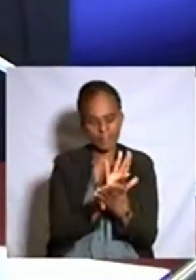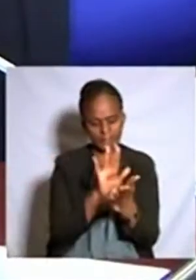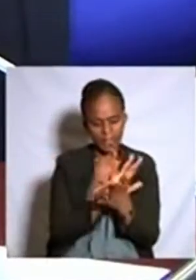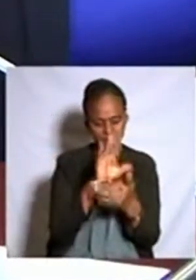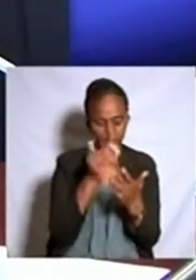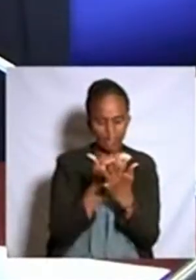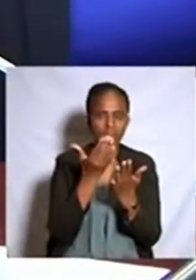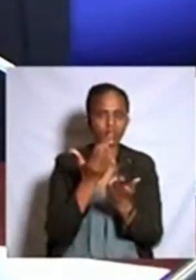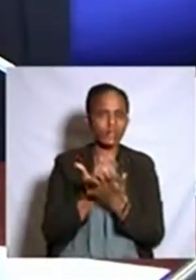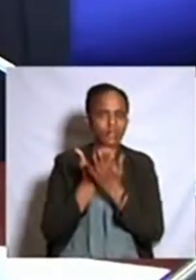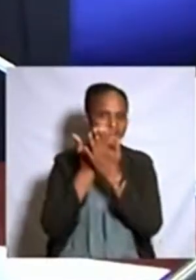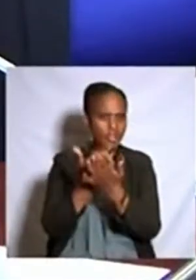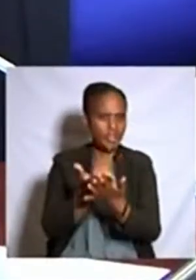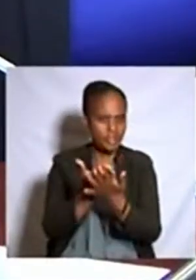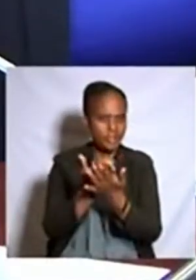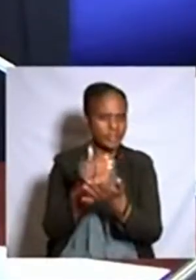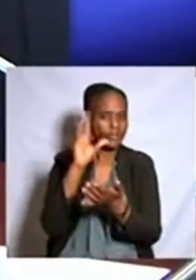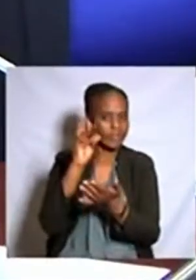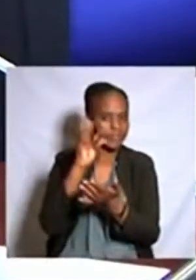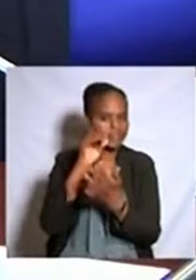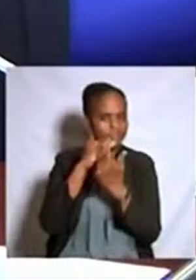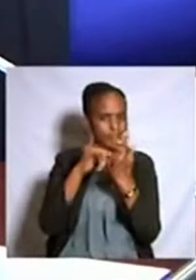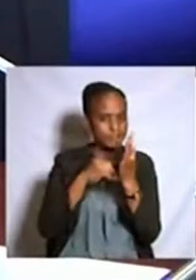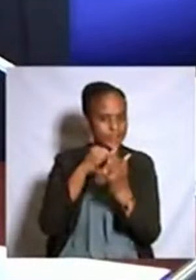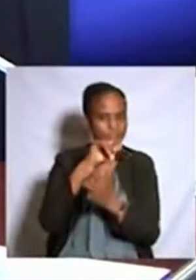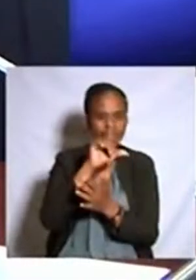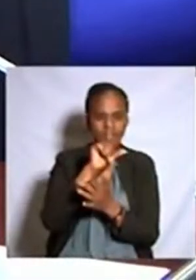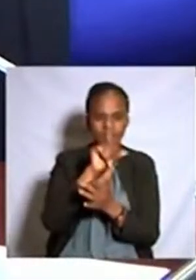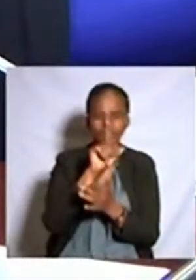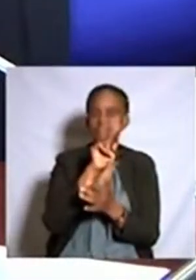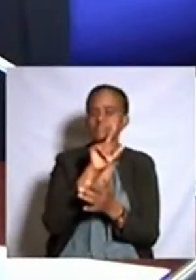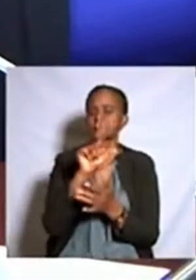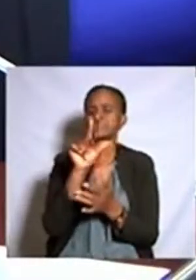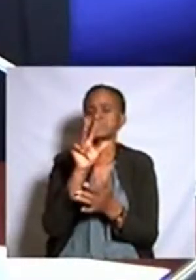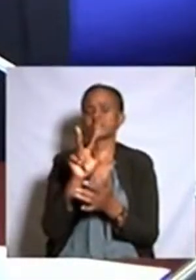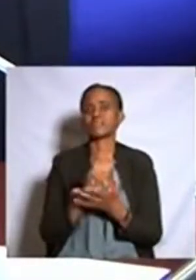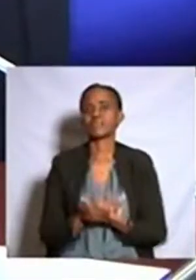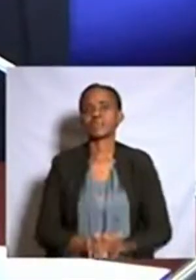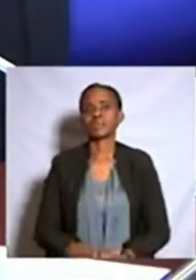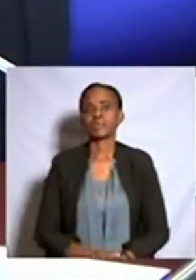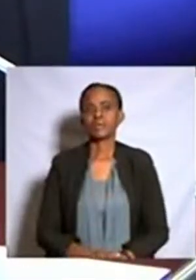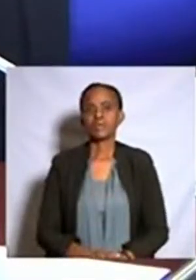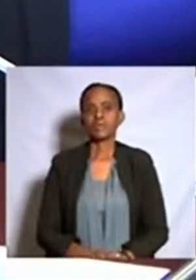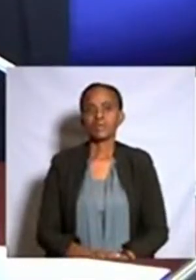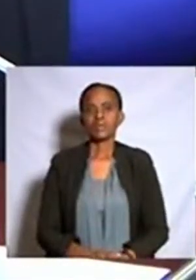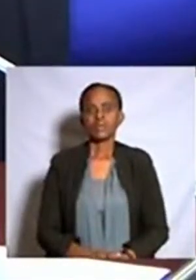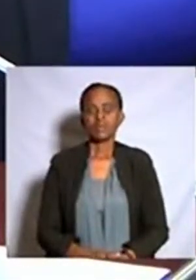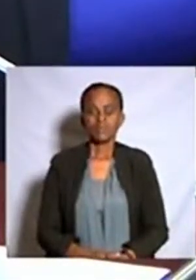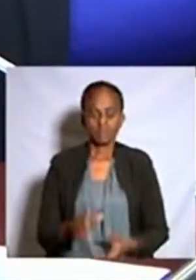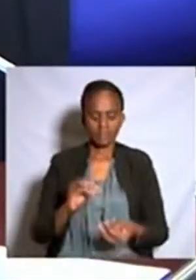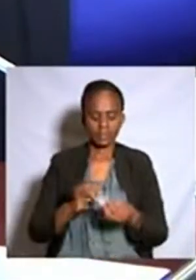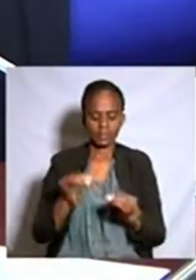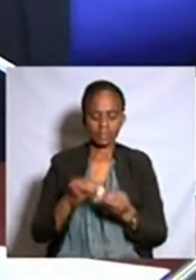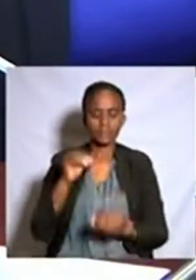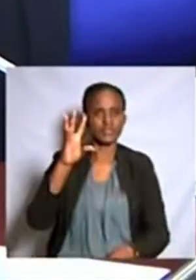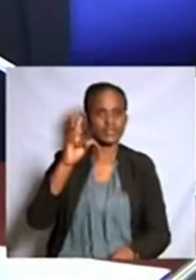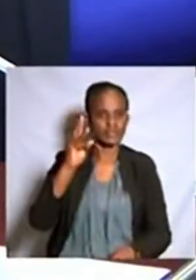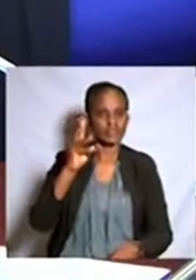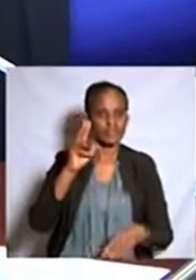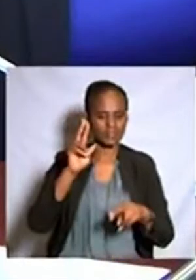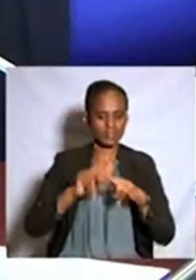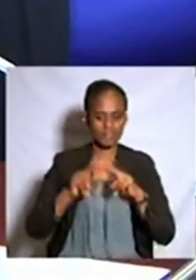were submitted on 16th January 2023. Item 16, Chair, is